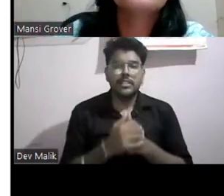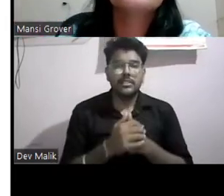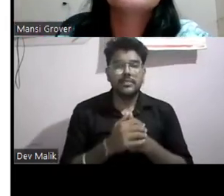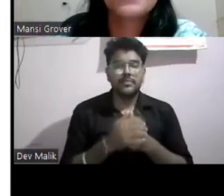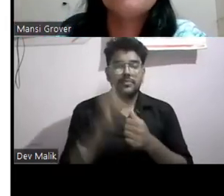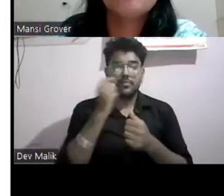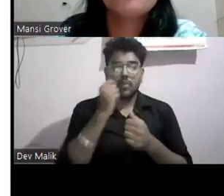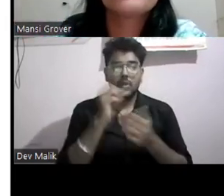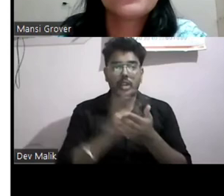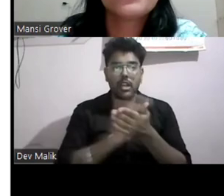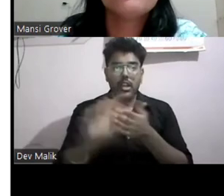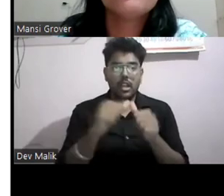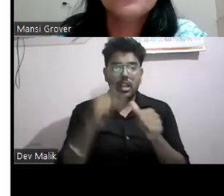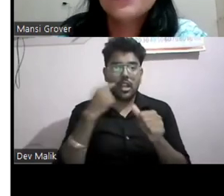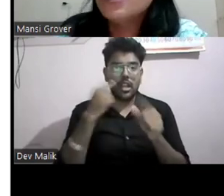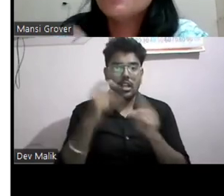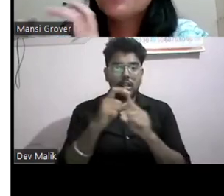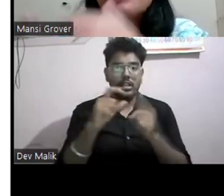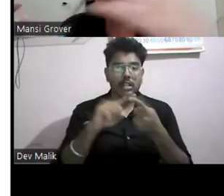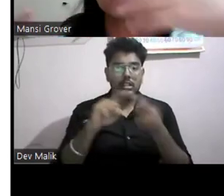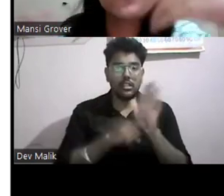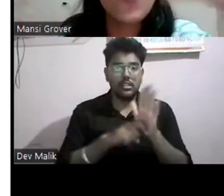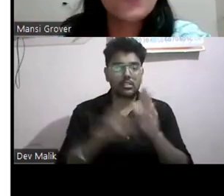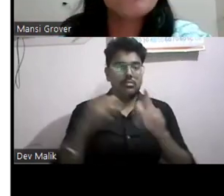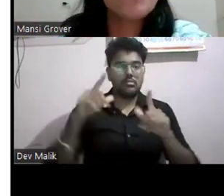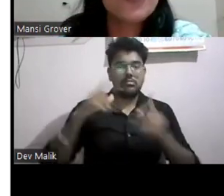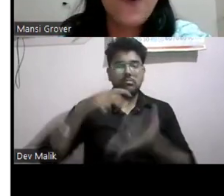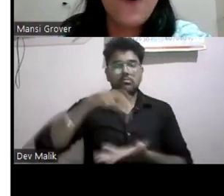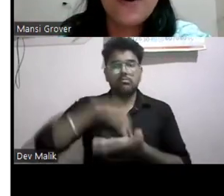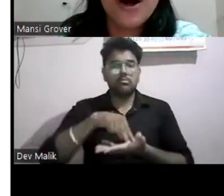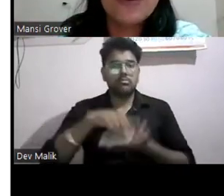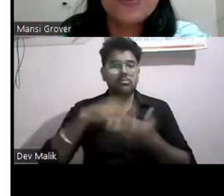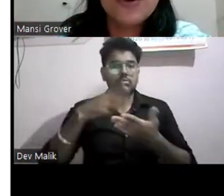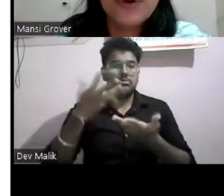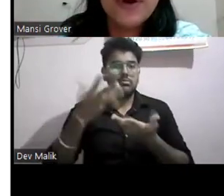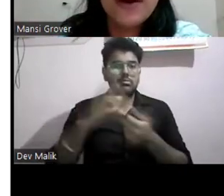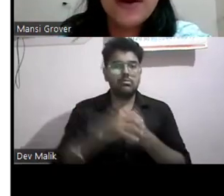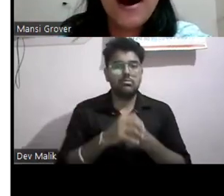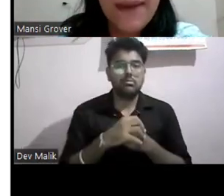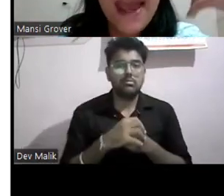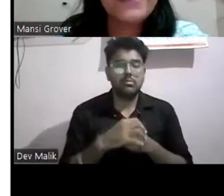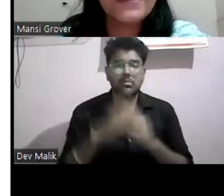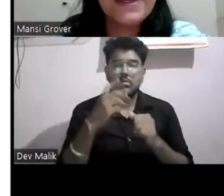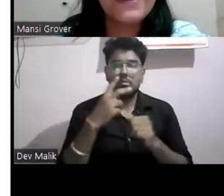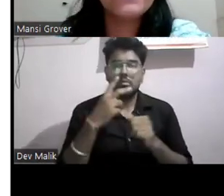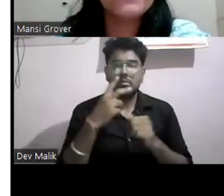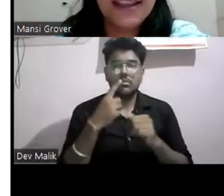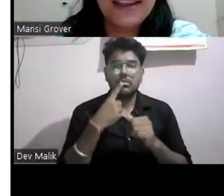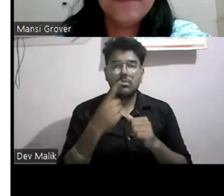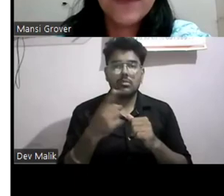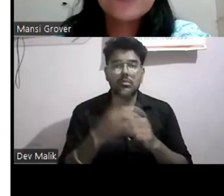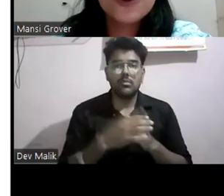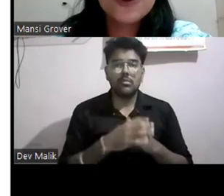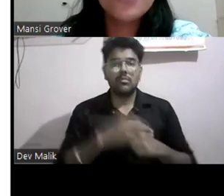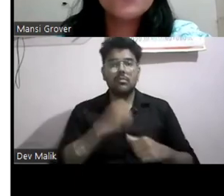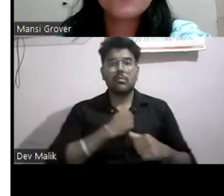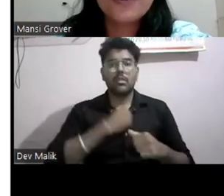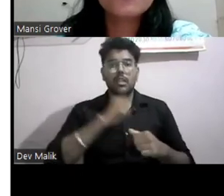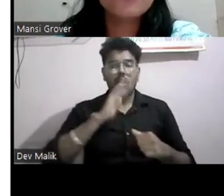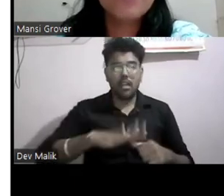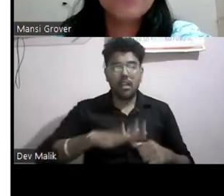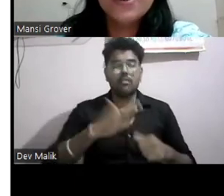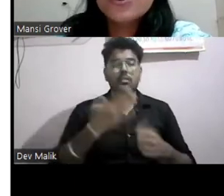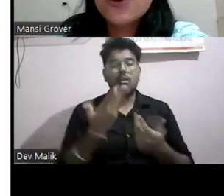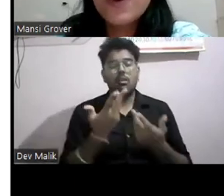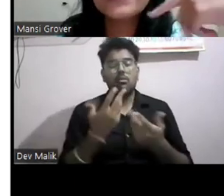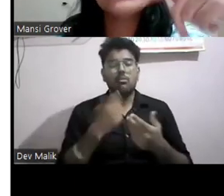that signpost and, you know, he would give that long monologue about, you know, hum hai ke hai nahi. to be or not